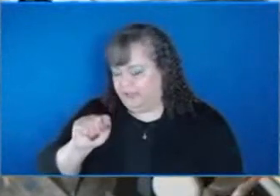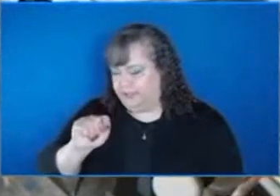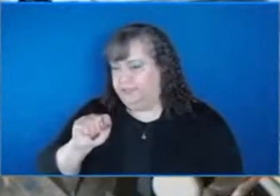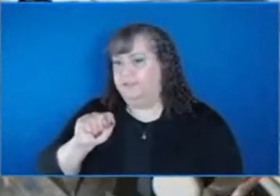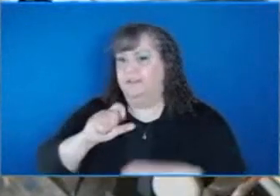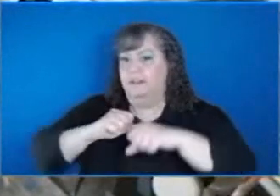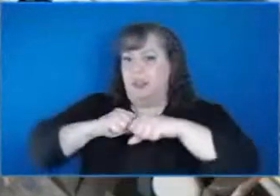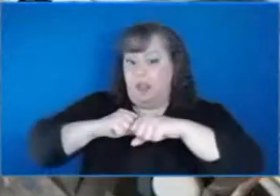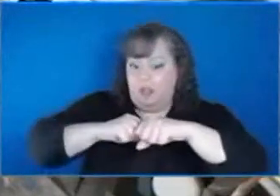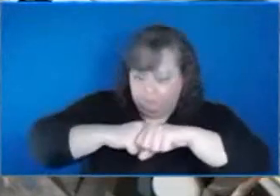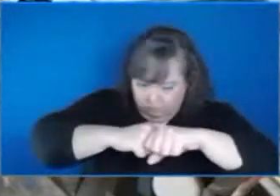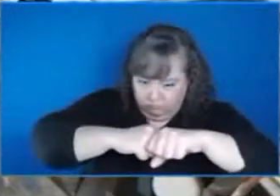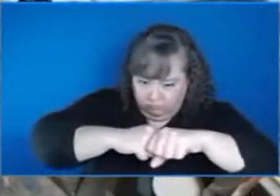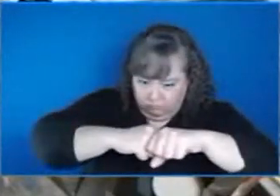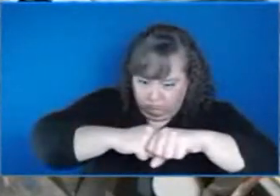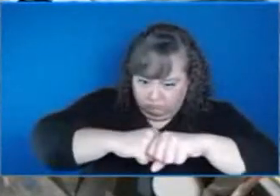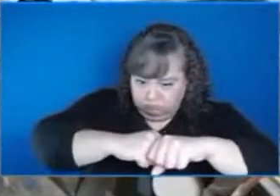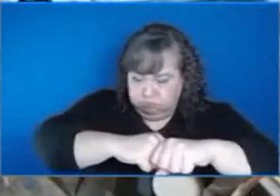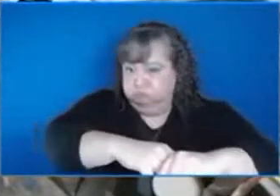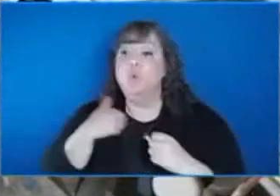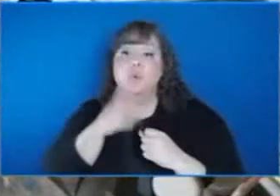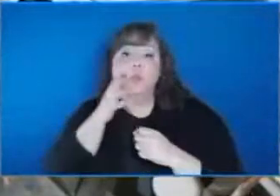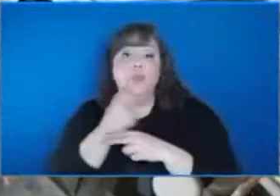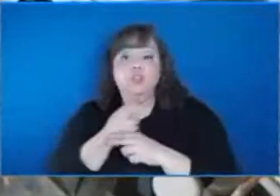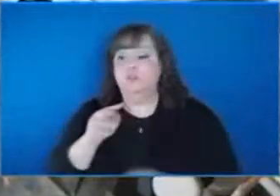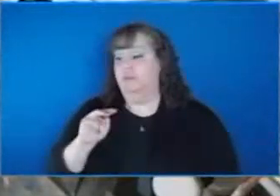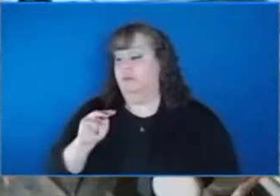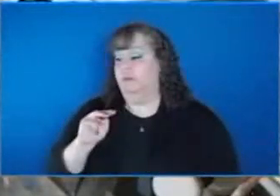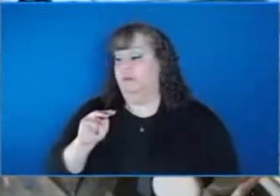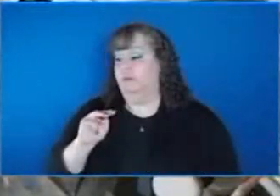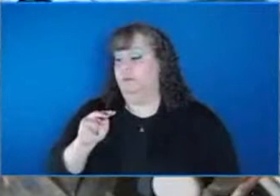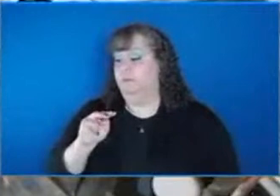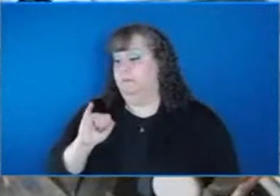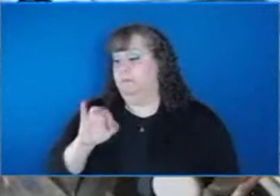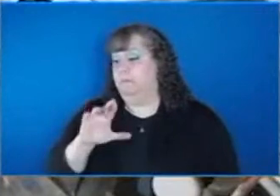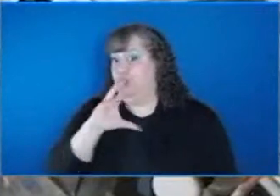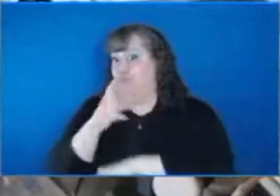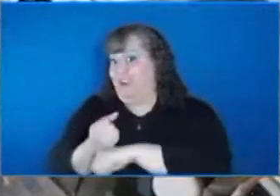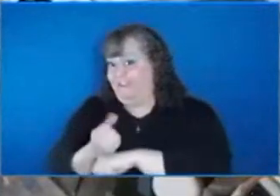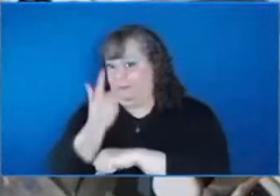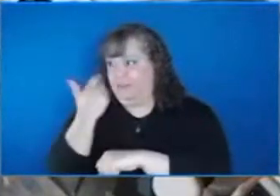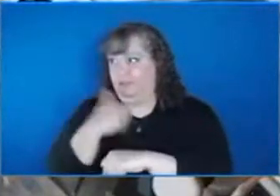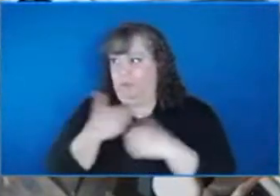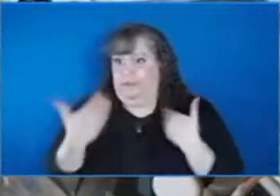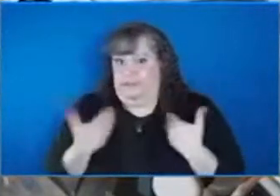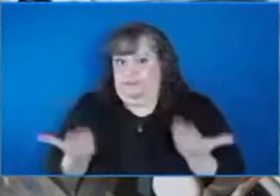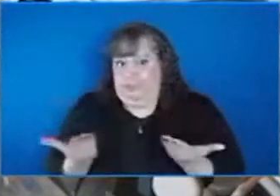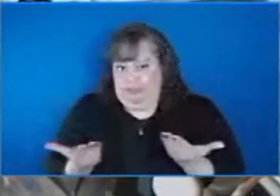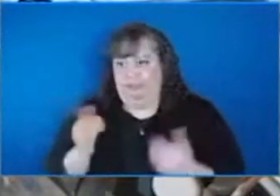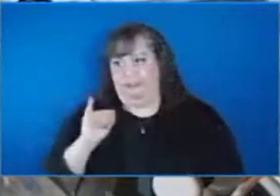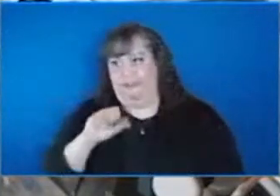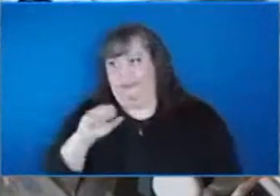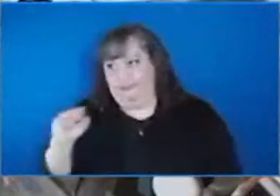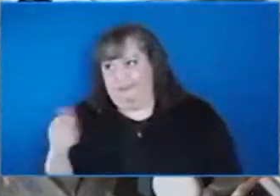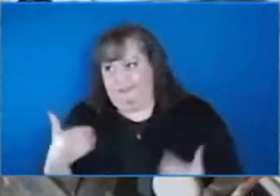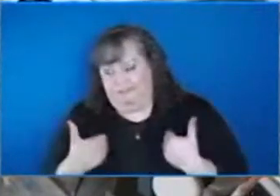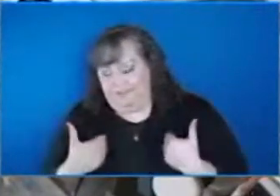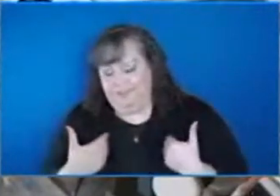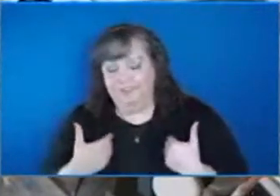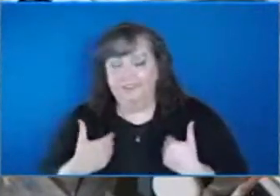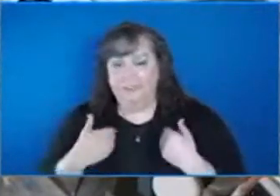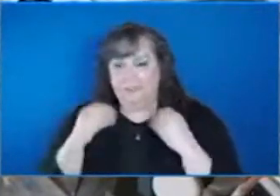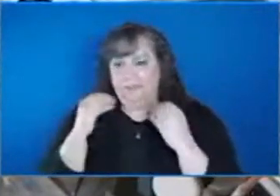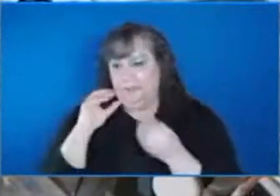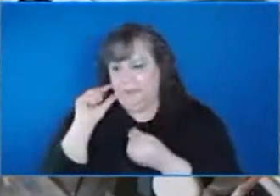microgravity up here because we have that all the time. And we're going to try to show you kind of how this is going to work when the